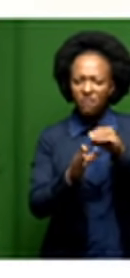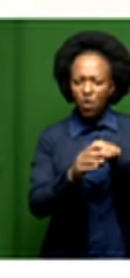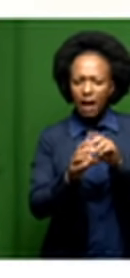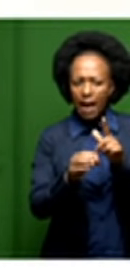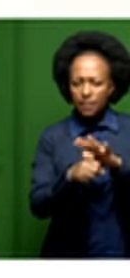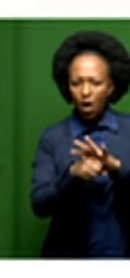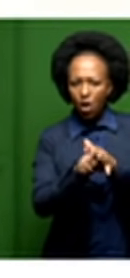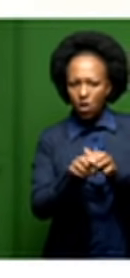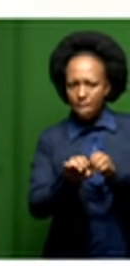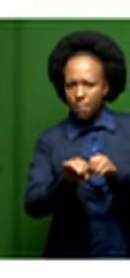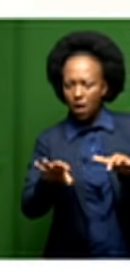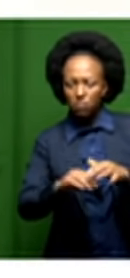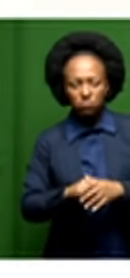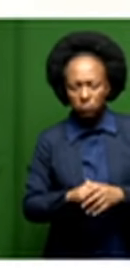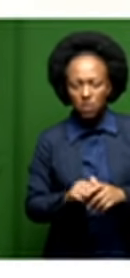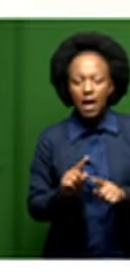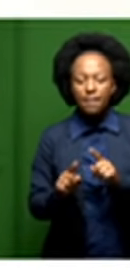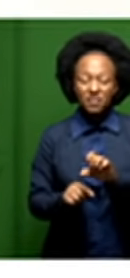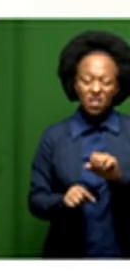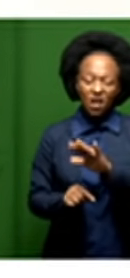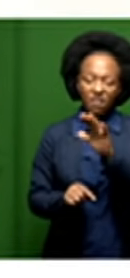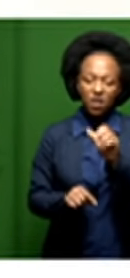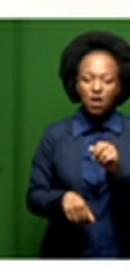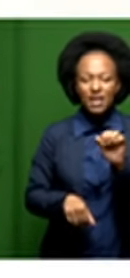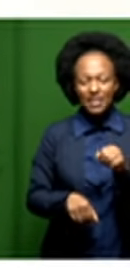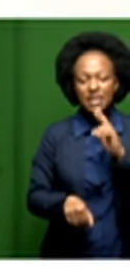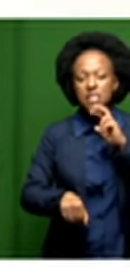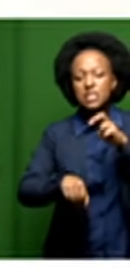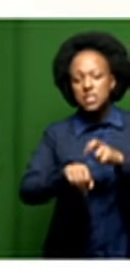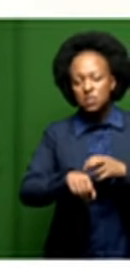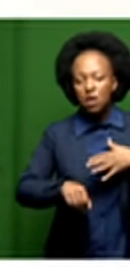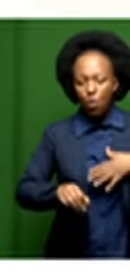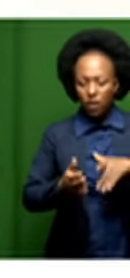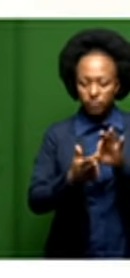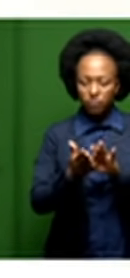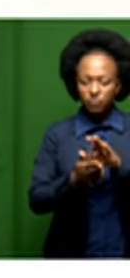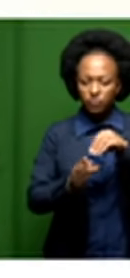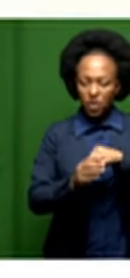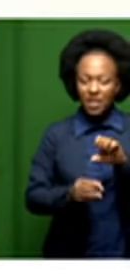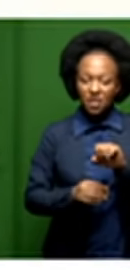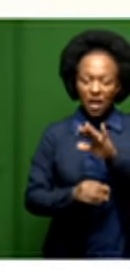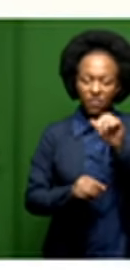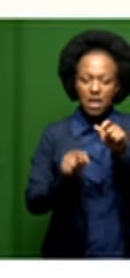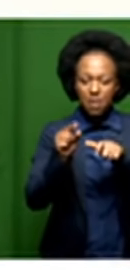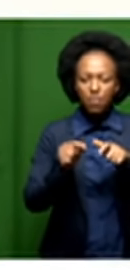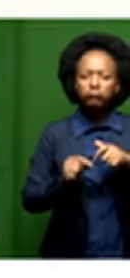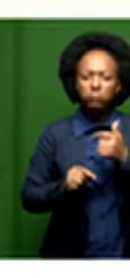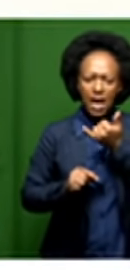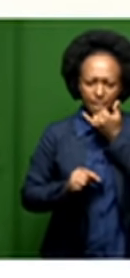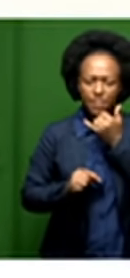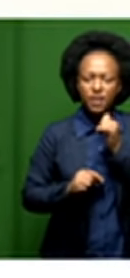do certainly need to have the right to vote. And I think a lot of South Africans are very happy that these elections are going ahead. And just in terms